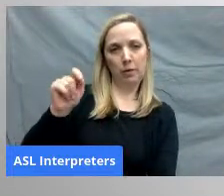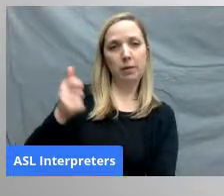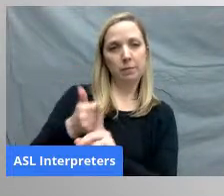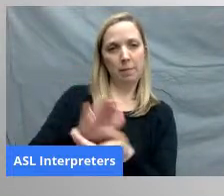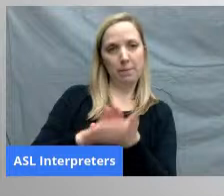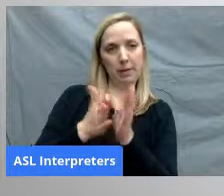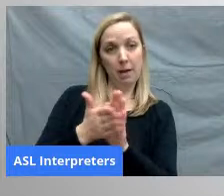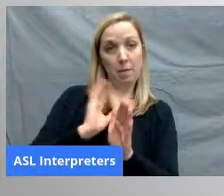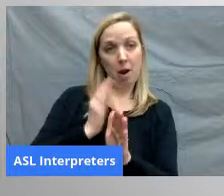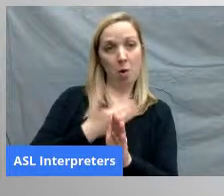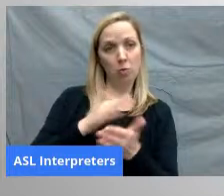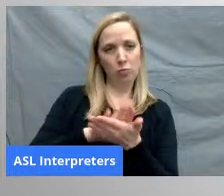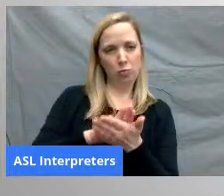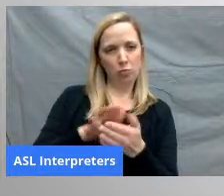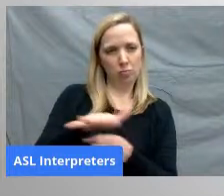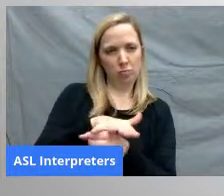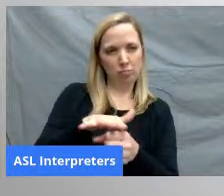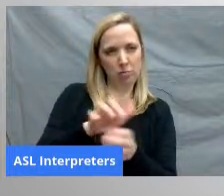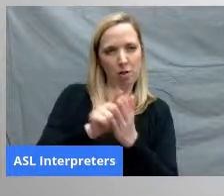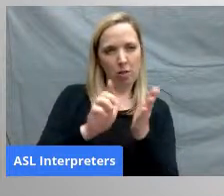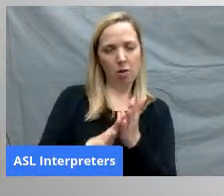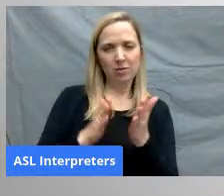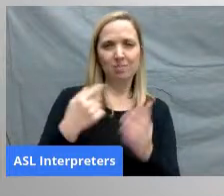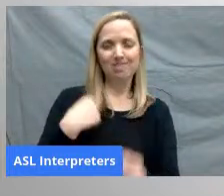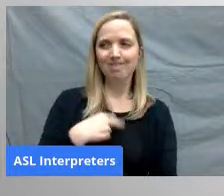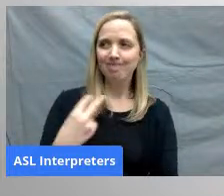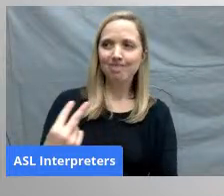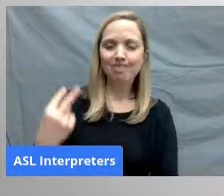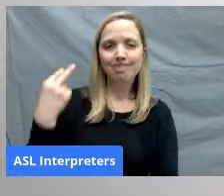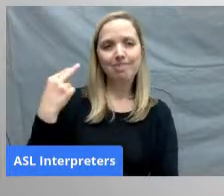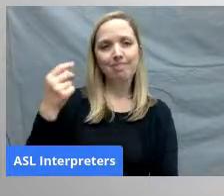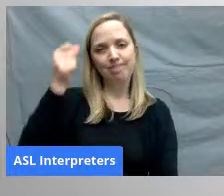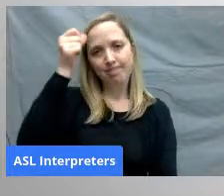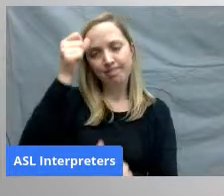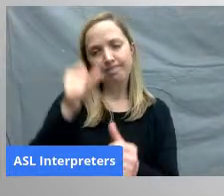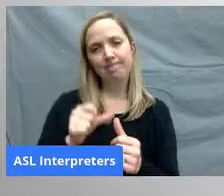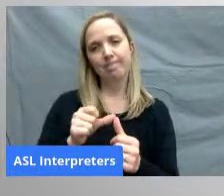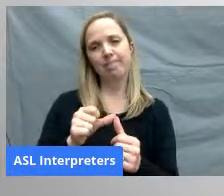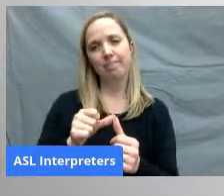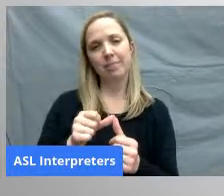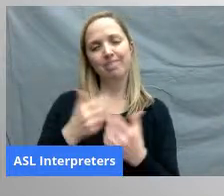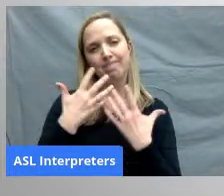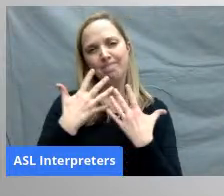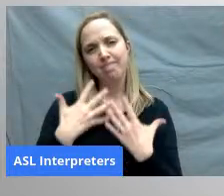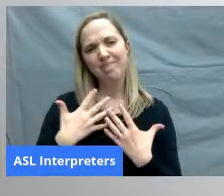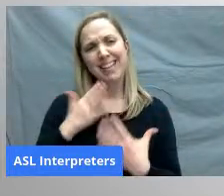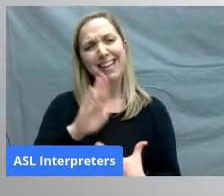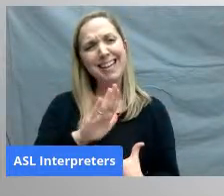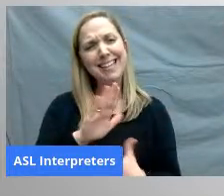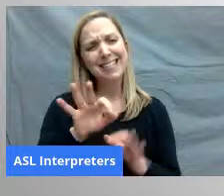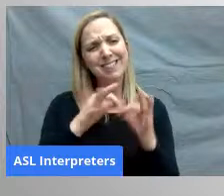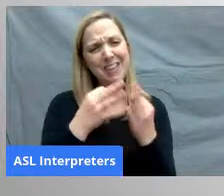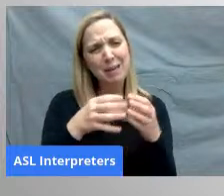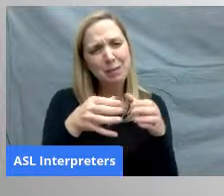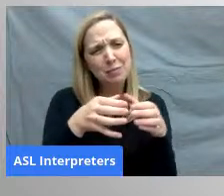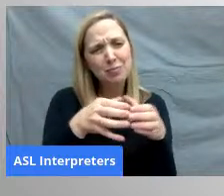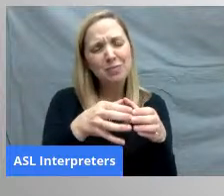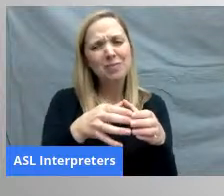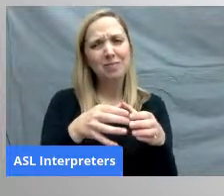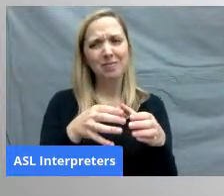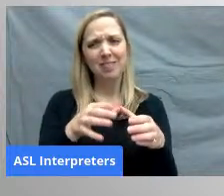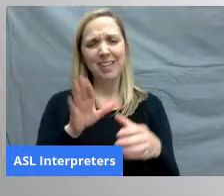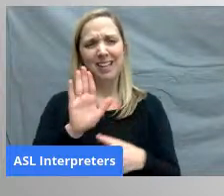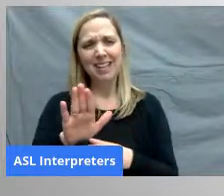we just wanted to acknowledge his passing and offer our sympathy to his personal family as well as his